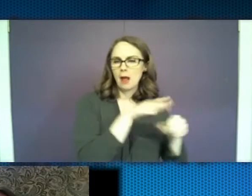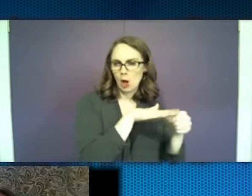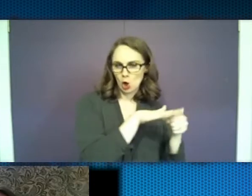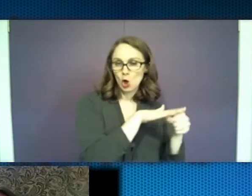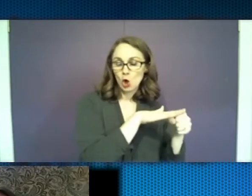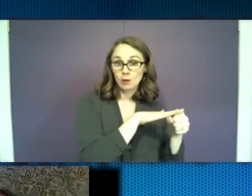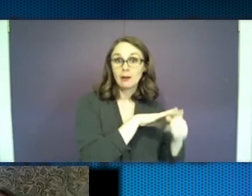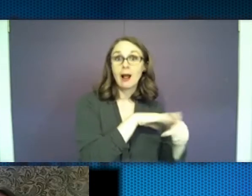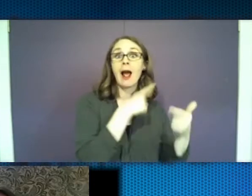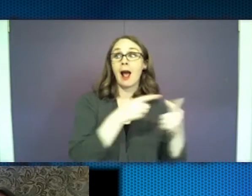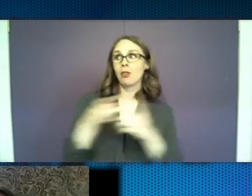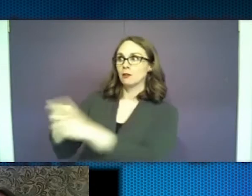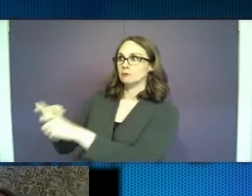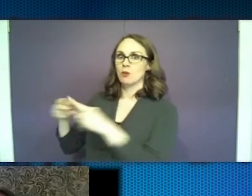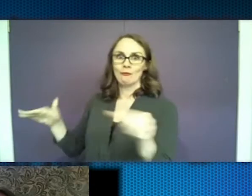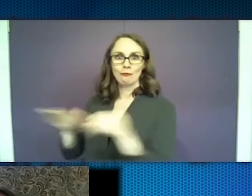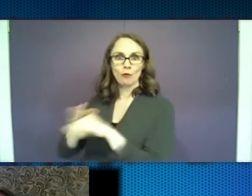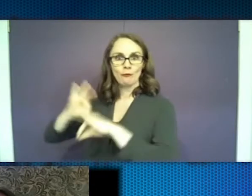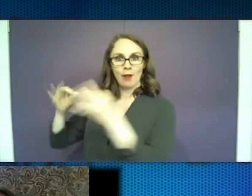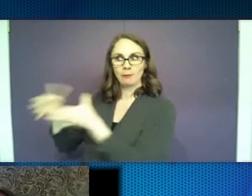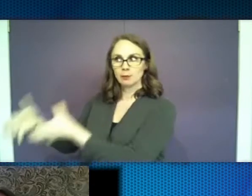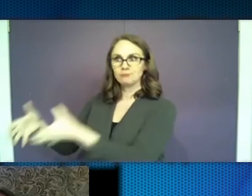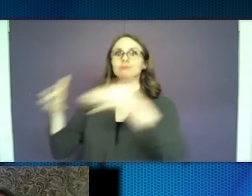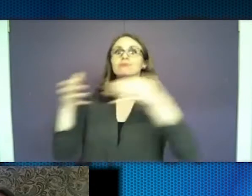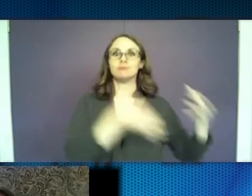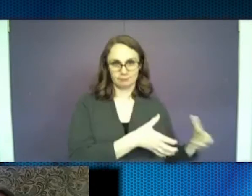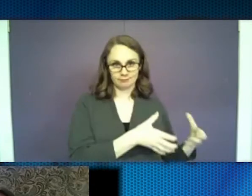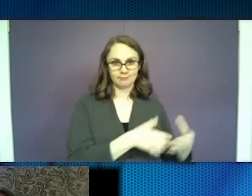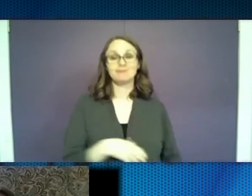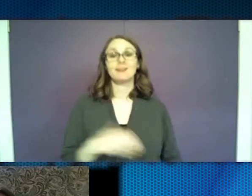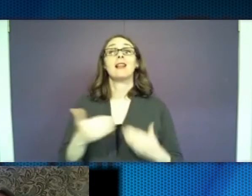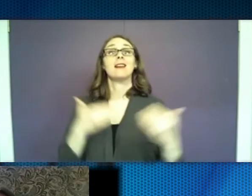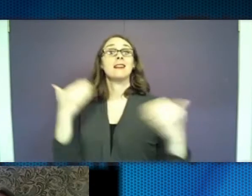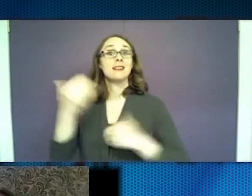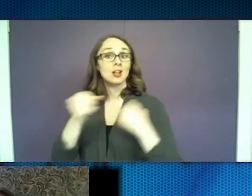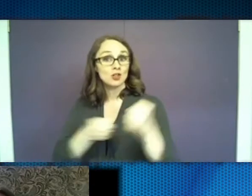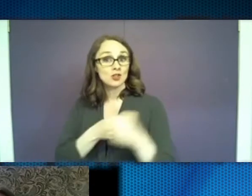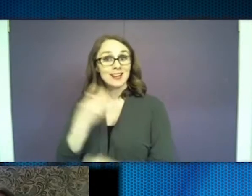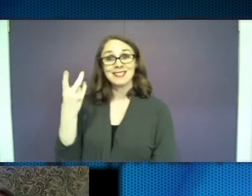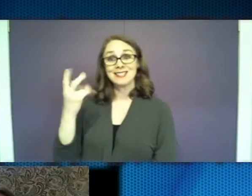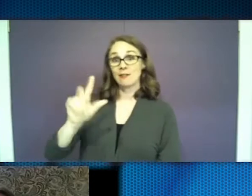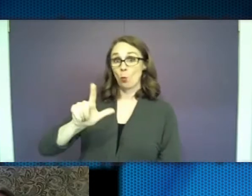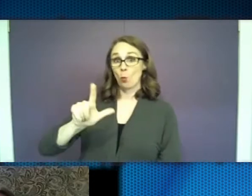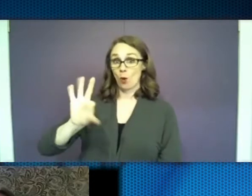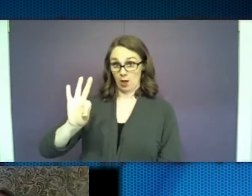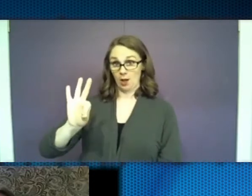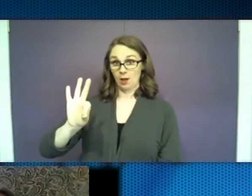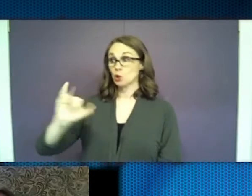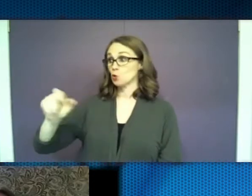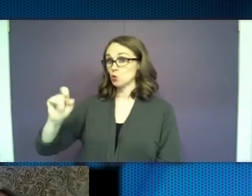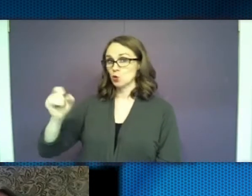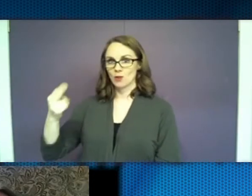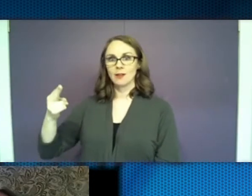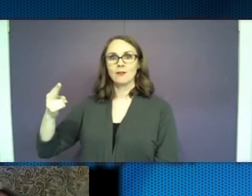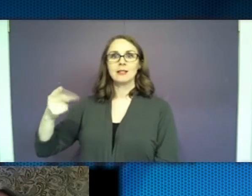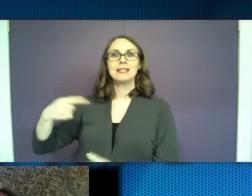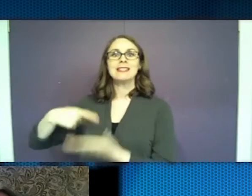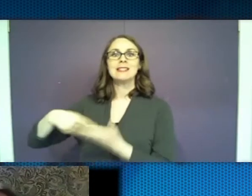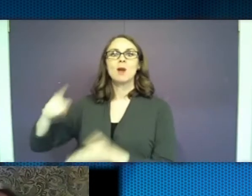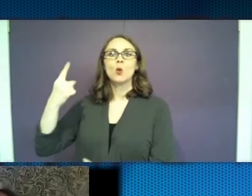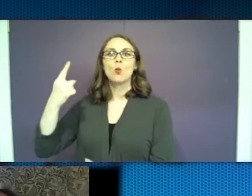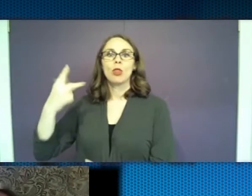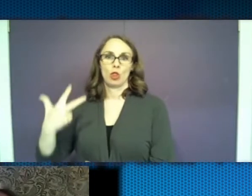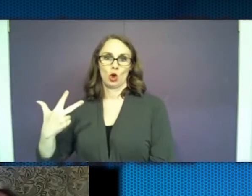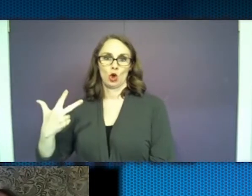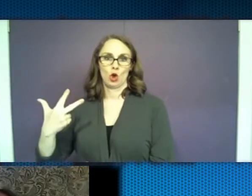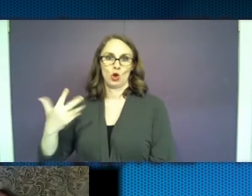and then bring the entire family over. So by the following year in 1729, Joseph had to spend 1/3